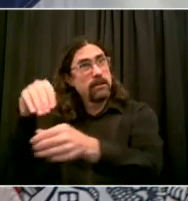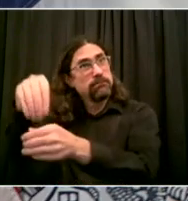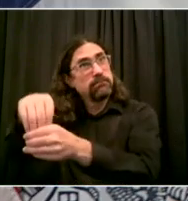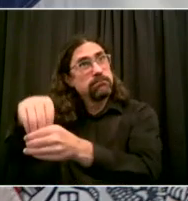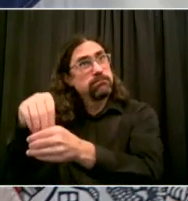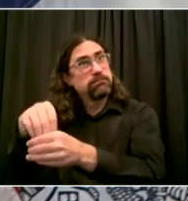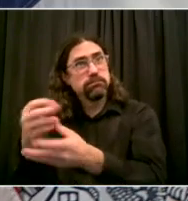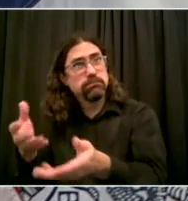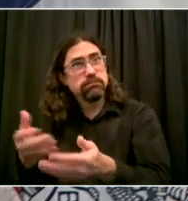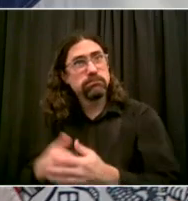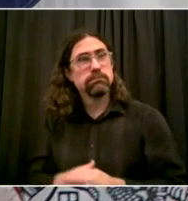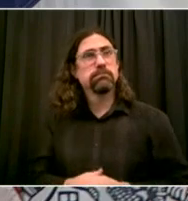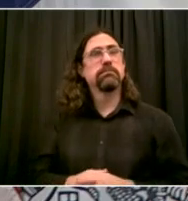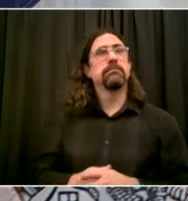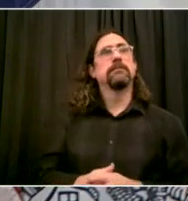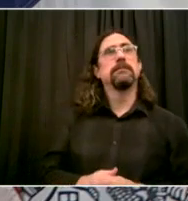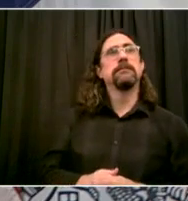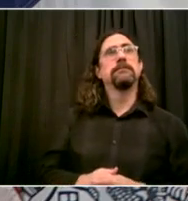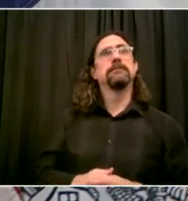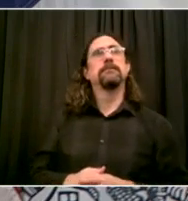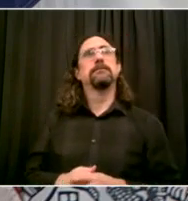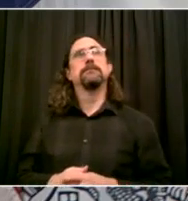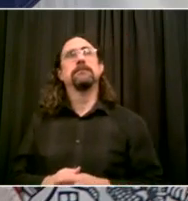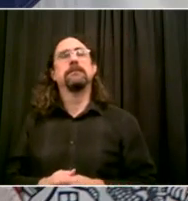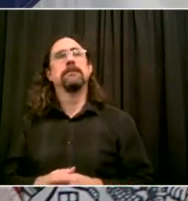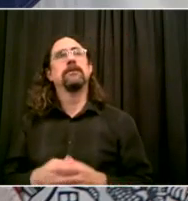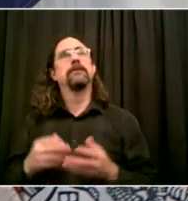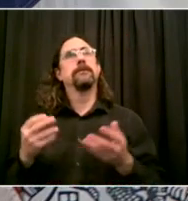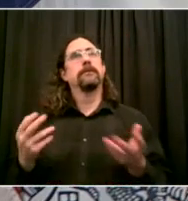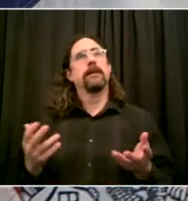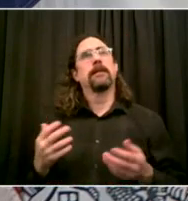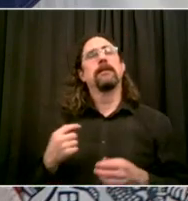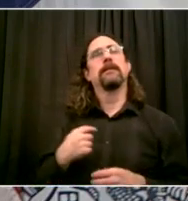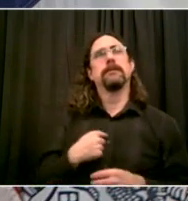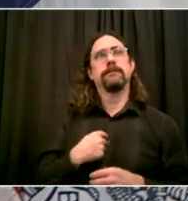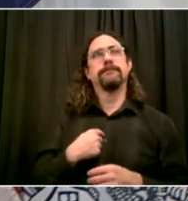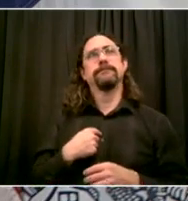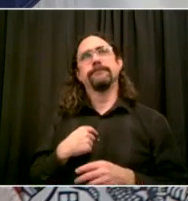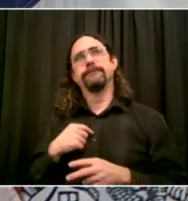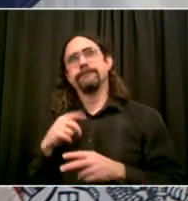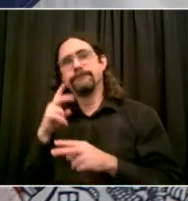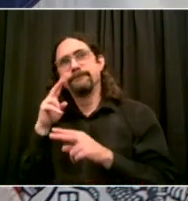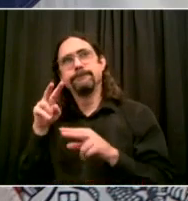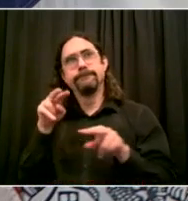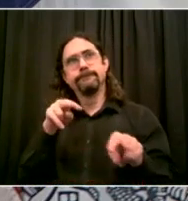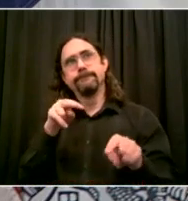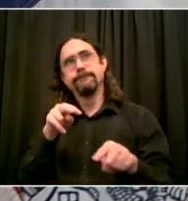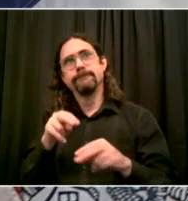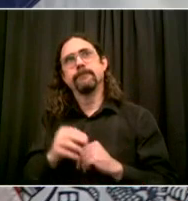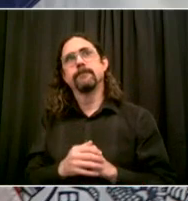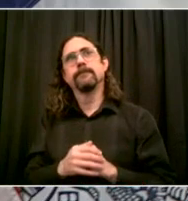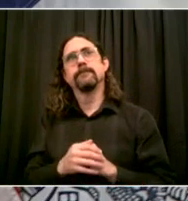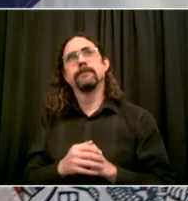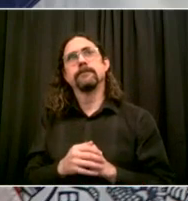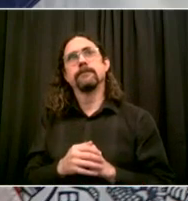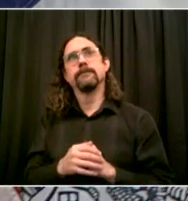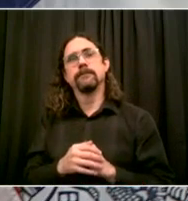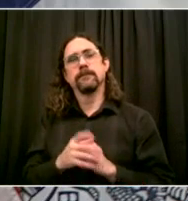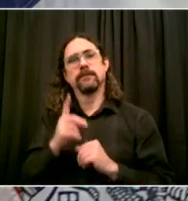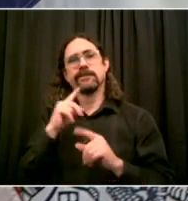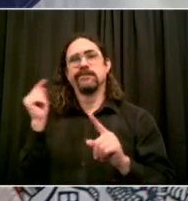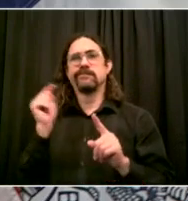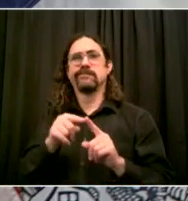Again, the goal is to stop this trend in terms of higher infection rates and push it back down.